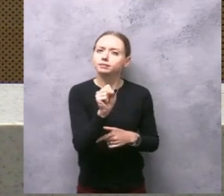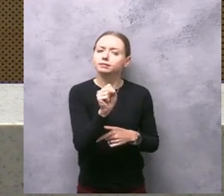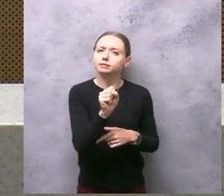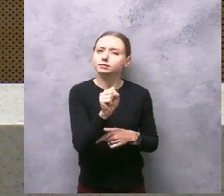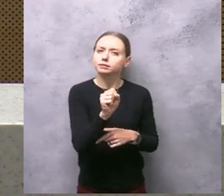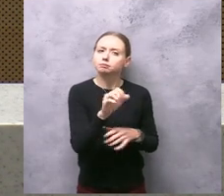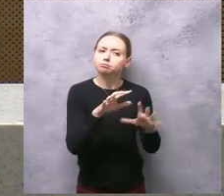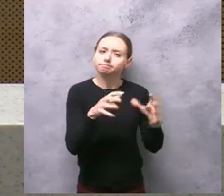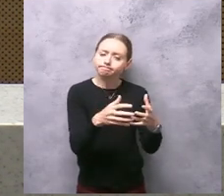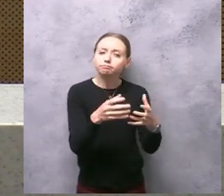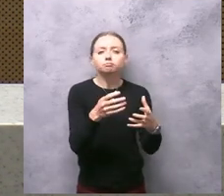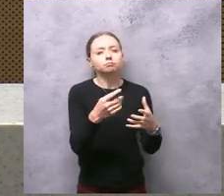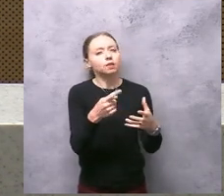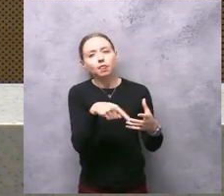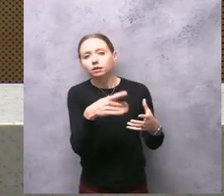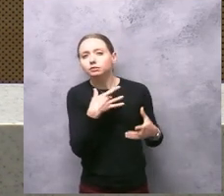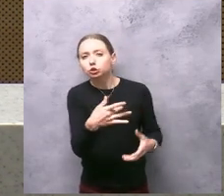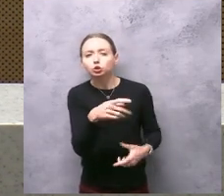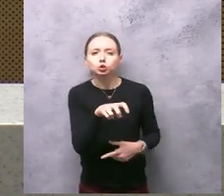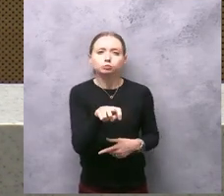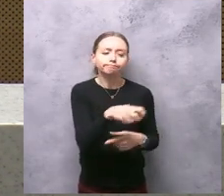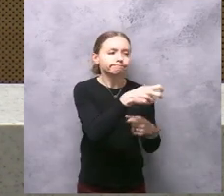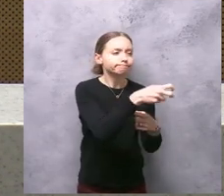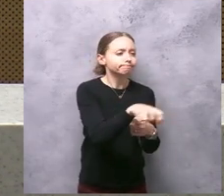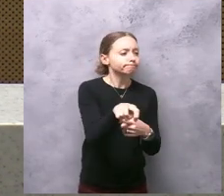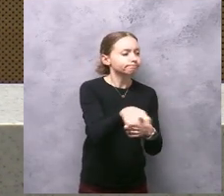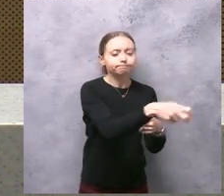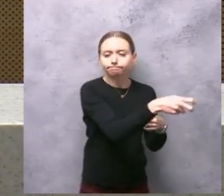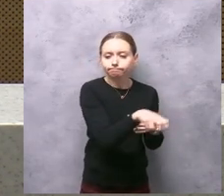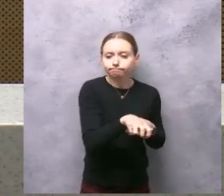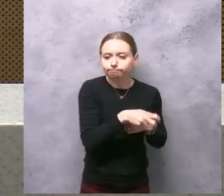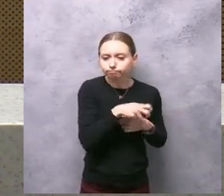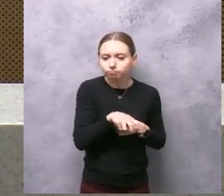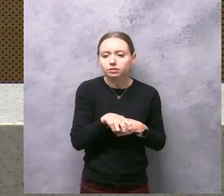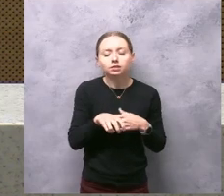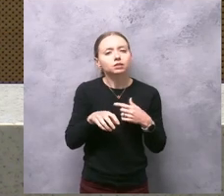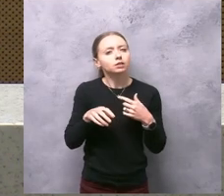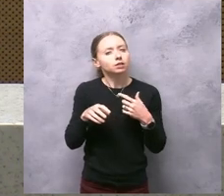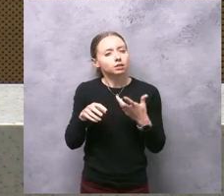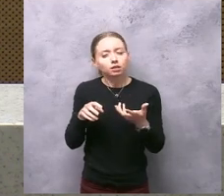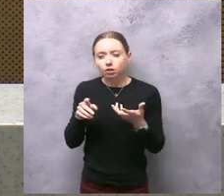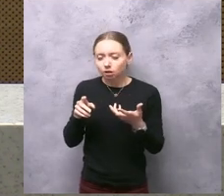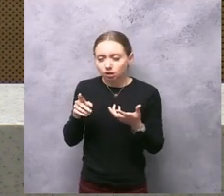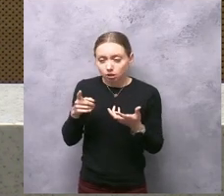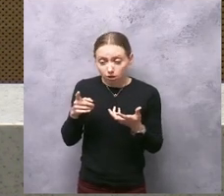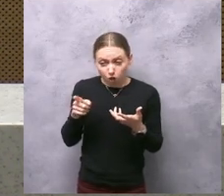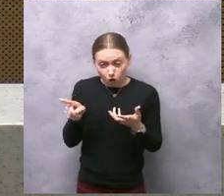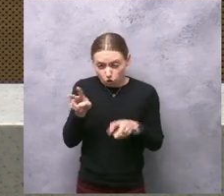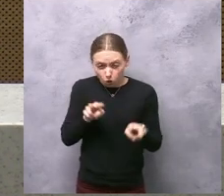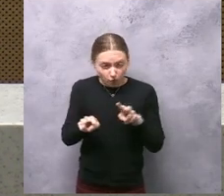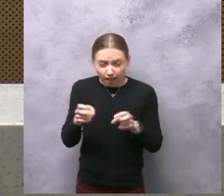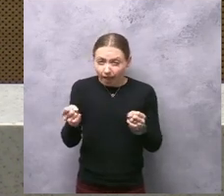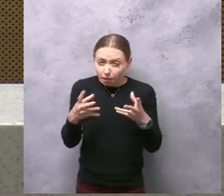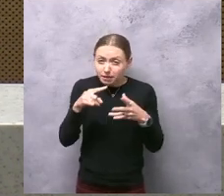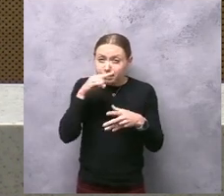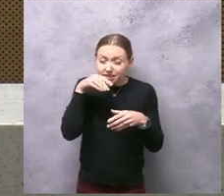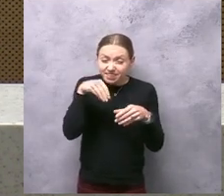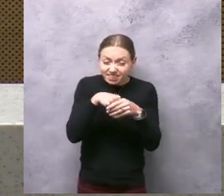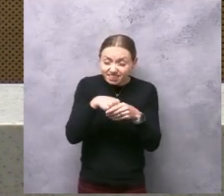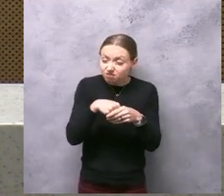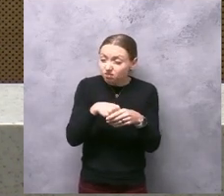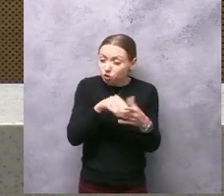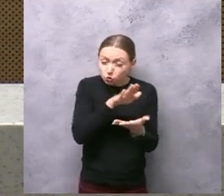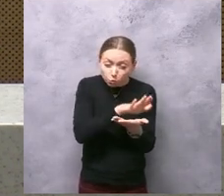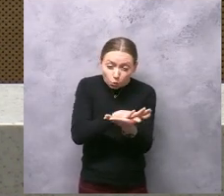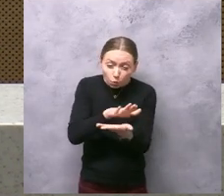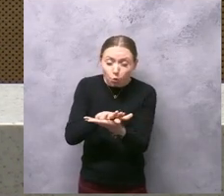You're looking at how many kids are in the schools. Is that where you gather the data from to get the home variations? I'm going to make sure how you extrapolate that